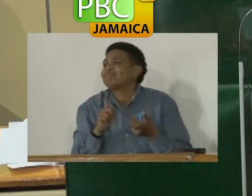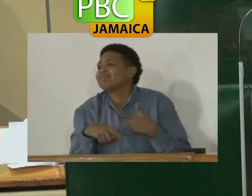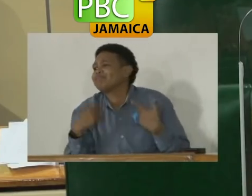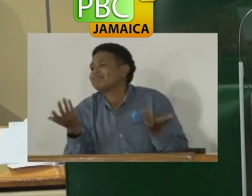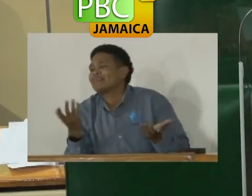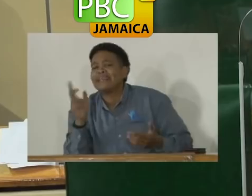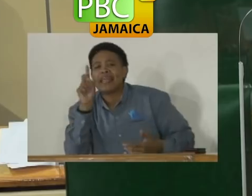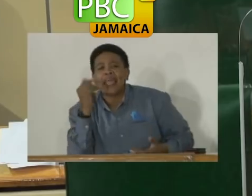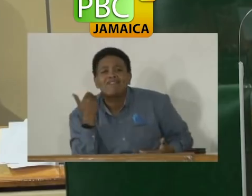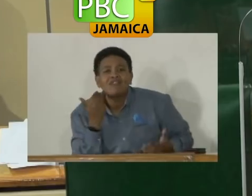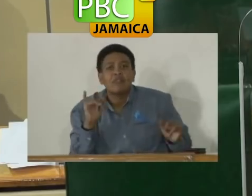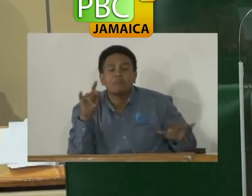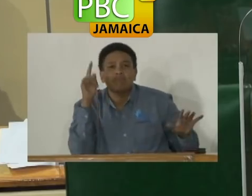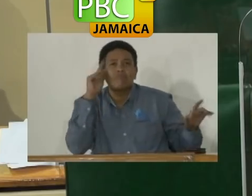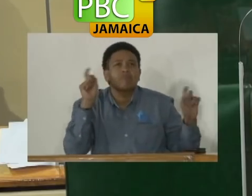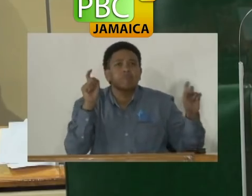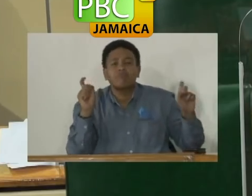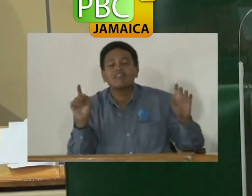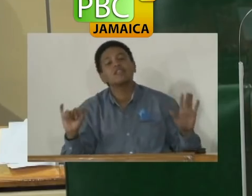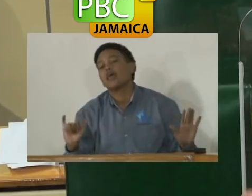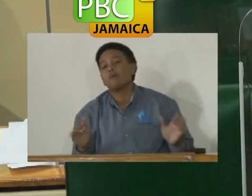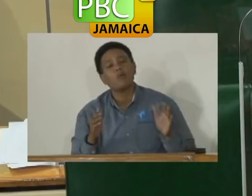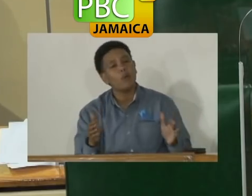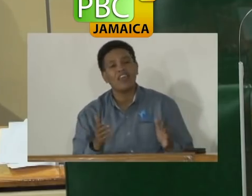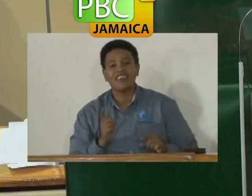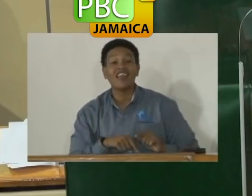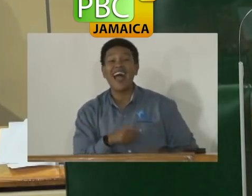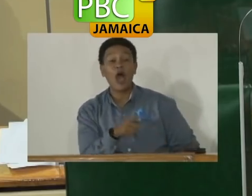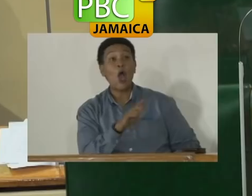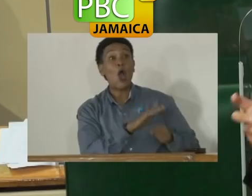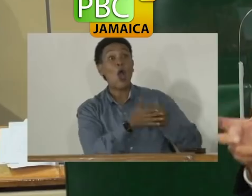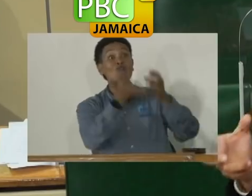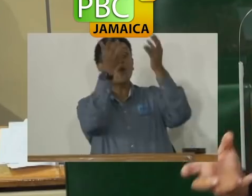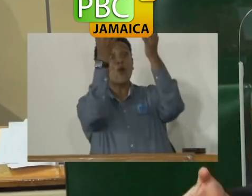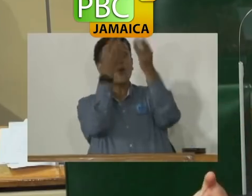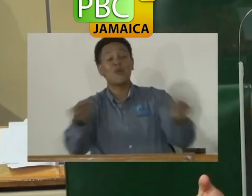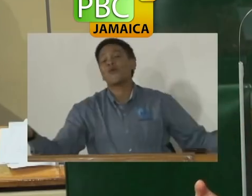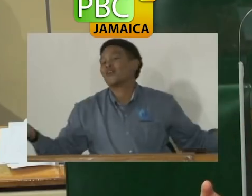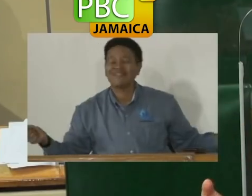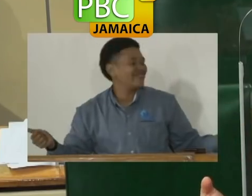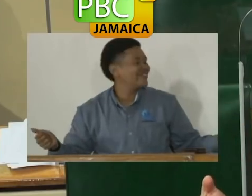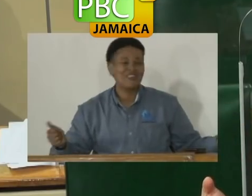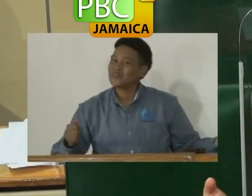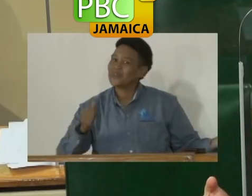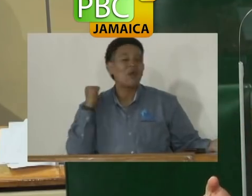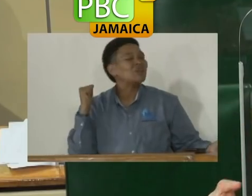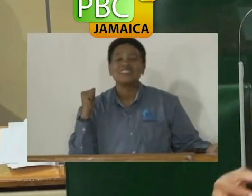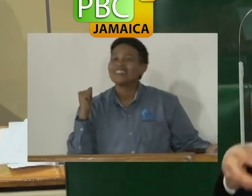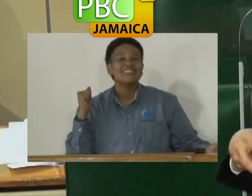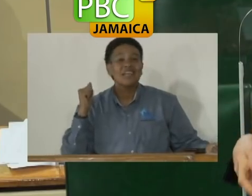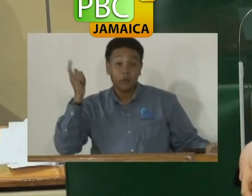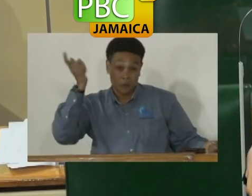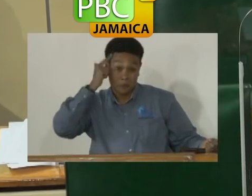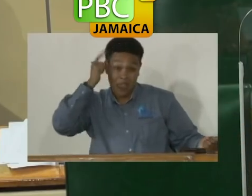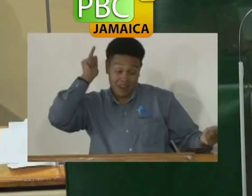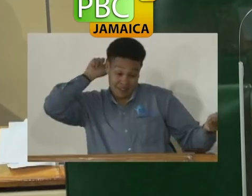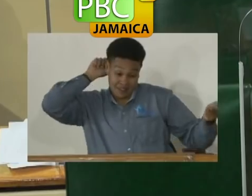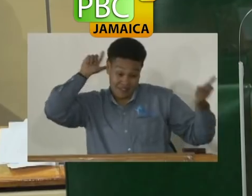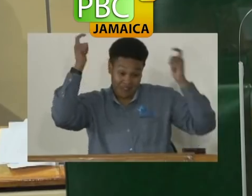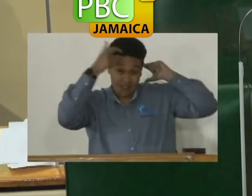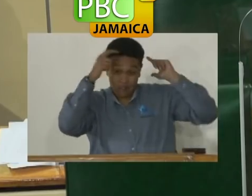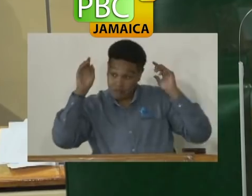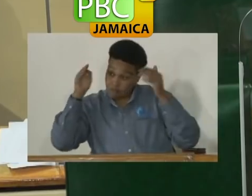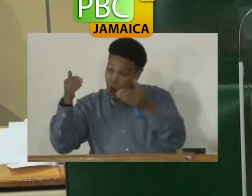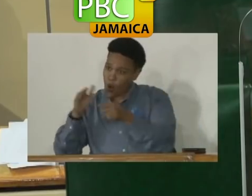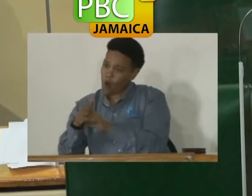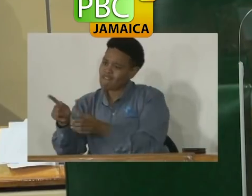contagious disease. The mindset has to shift, Madam Speaker, from treating with COVID